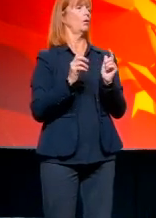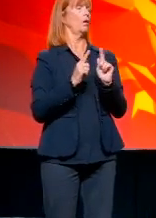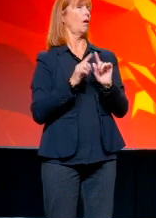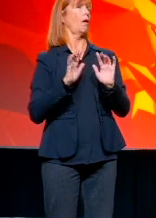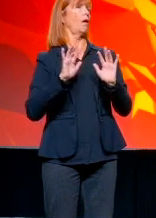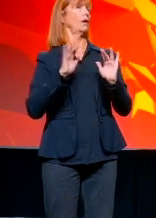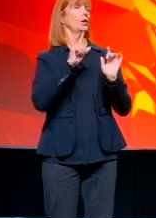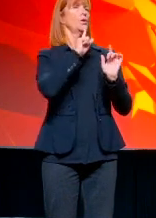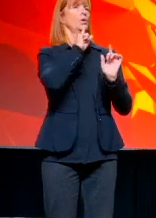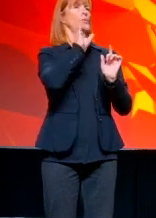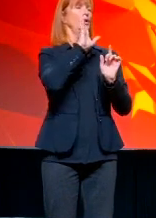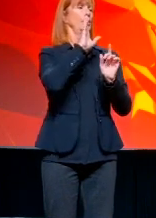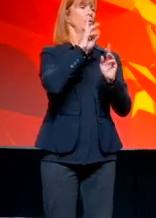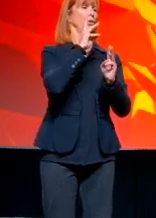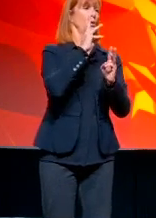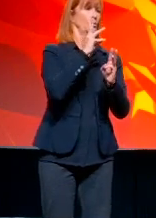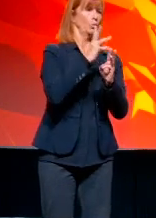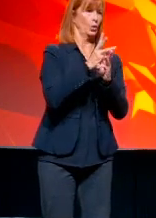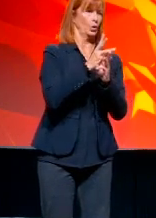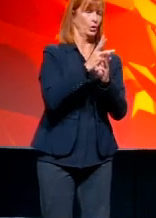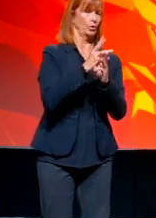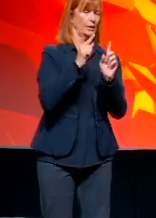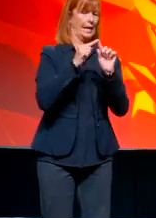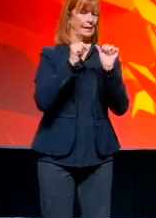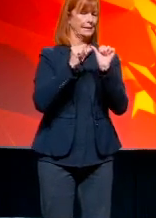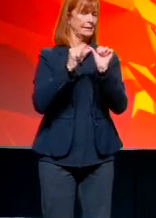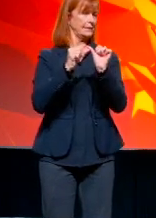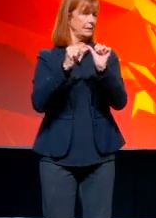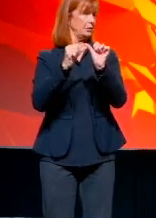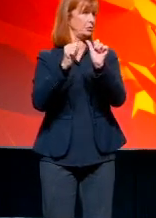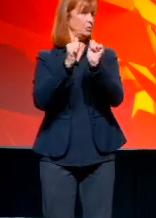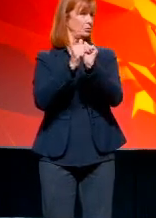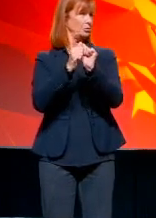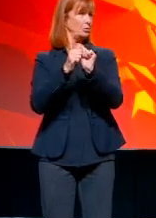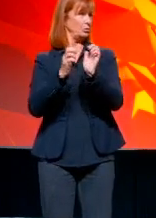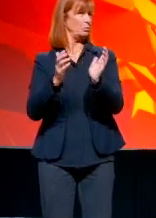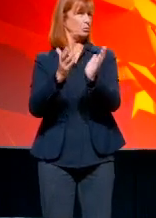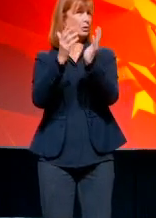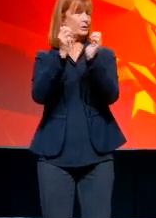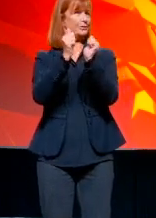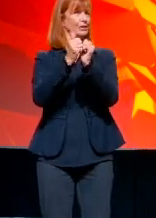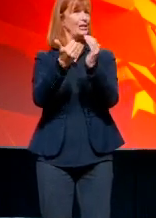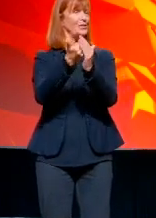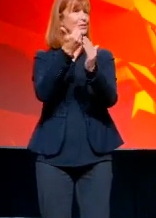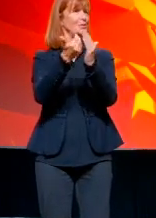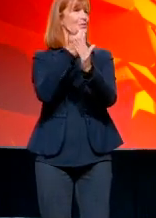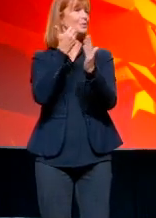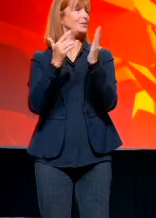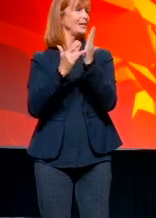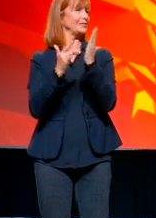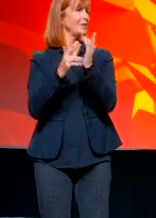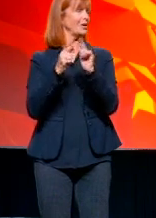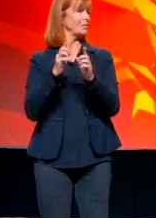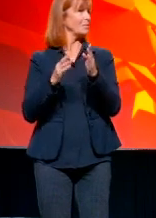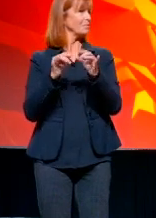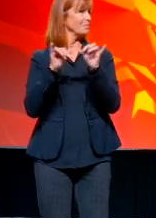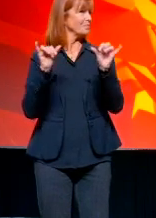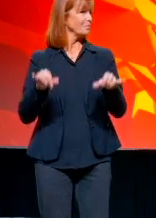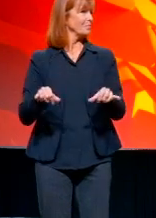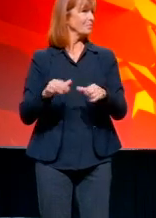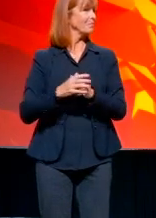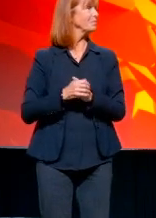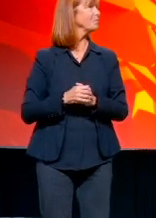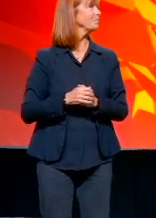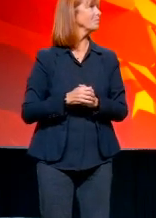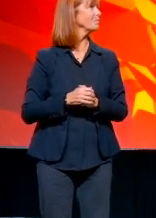data pyramid to kind of continue push the capability envelope of our robotic systems. So just to kind of